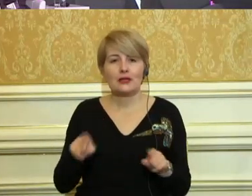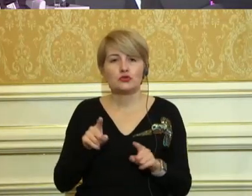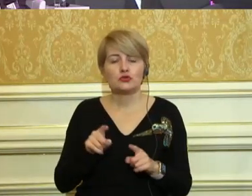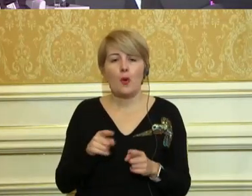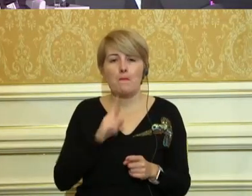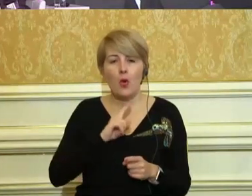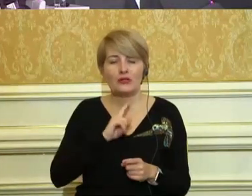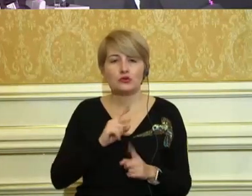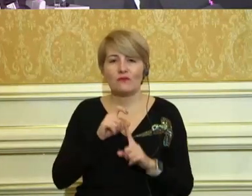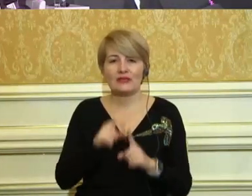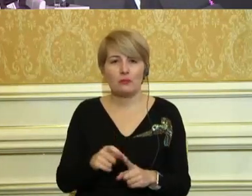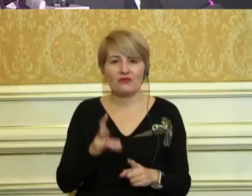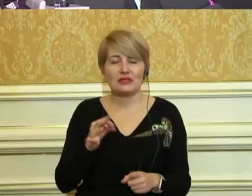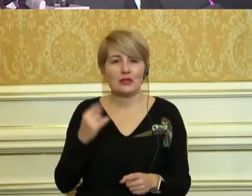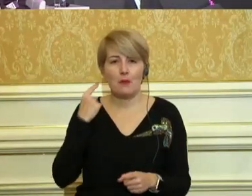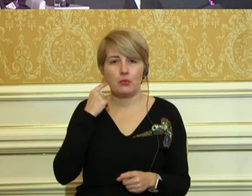the answers